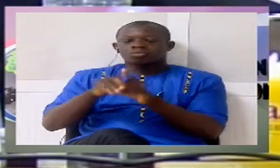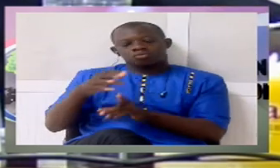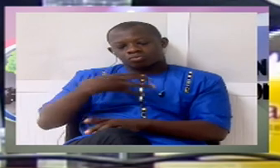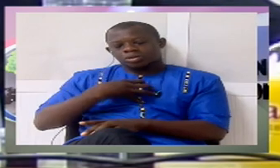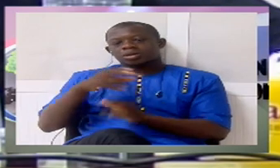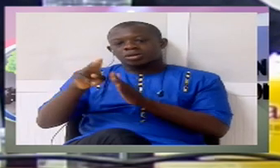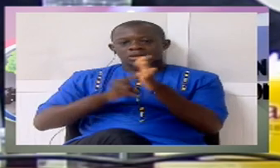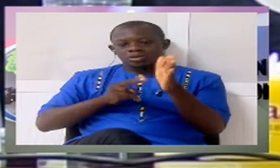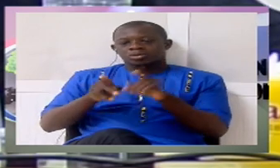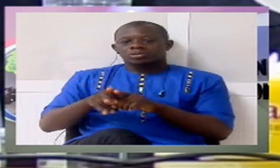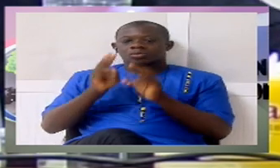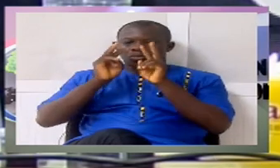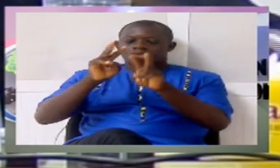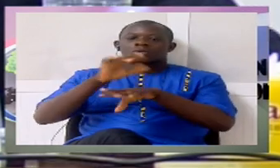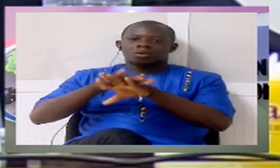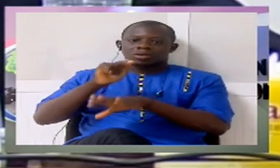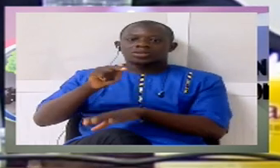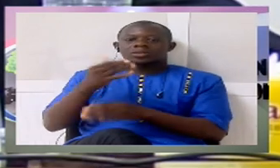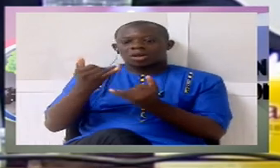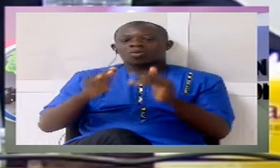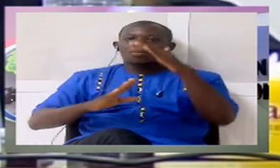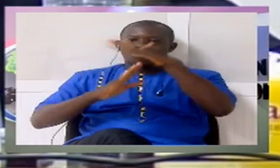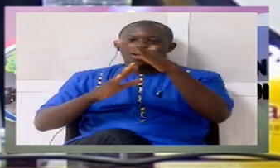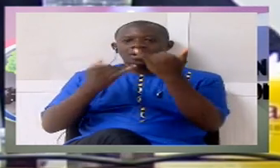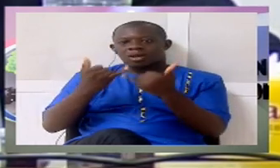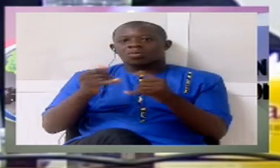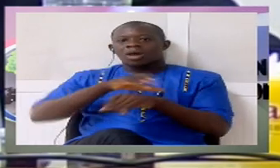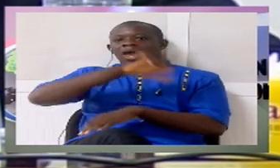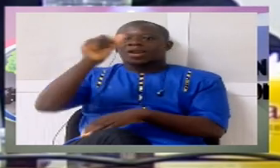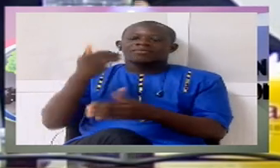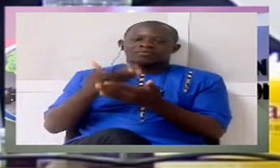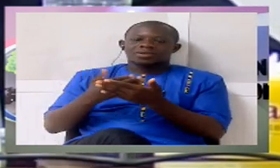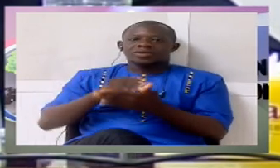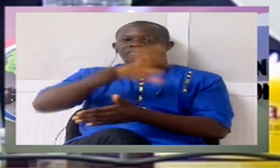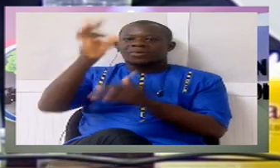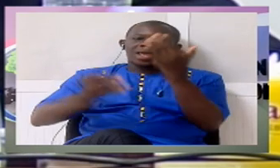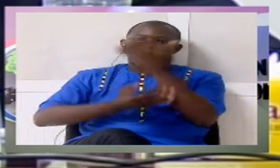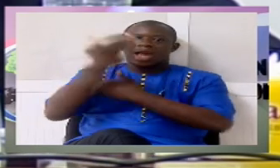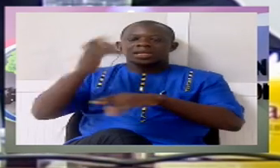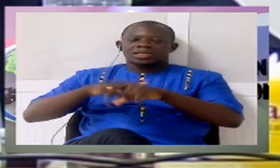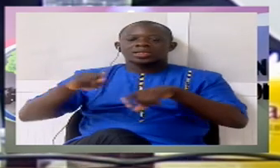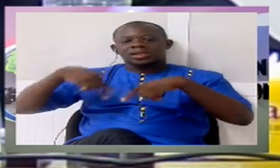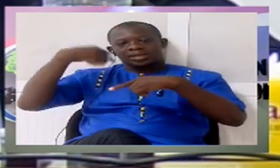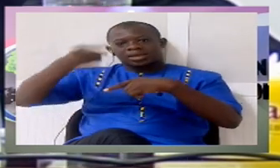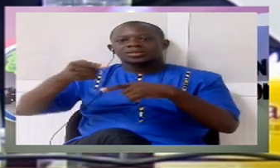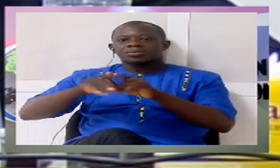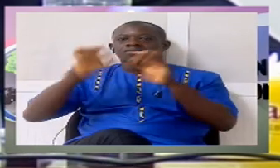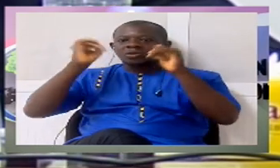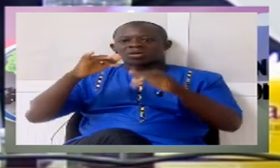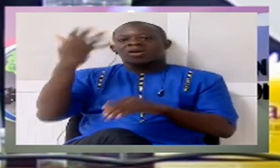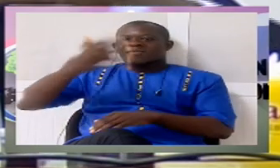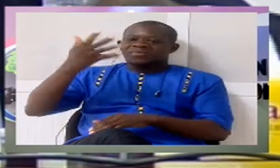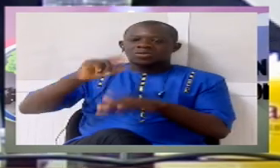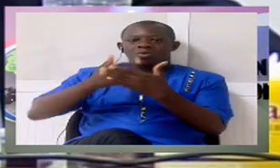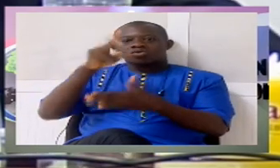to take a look at that. So we take a break now, and we finish very early in the next session, maybe 15,